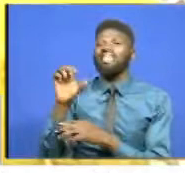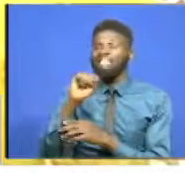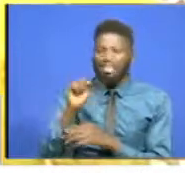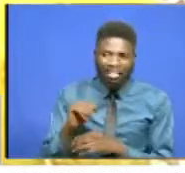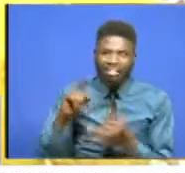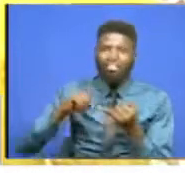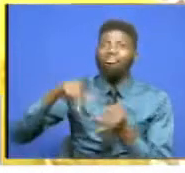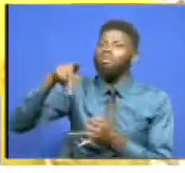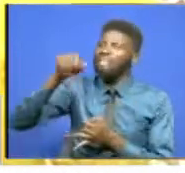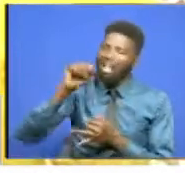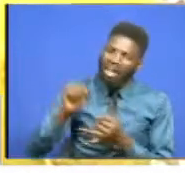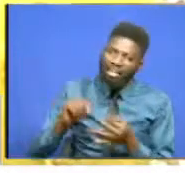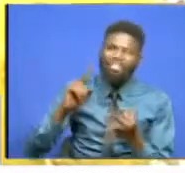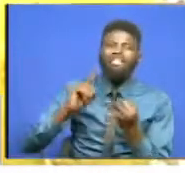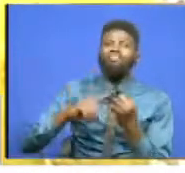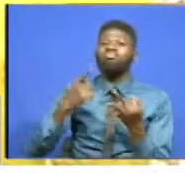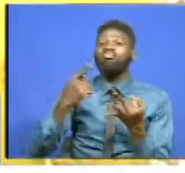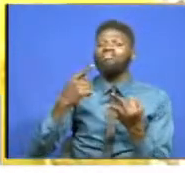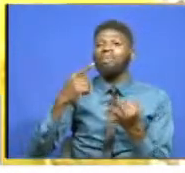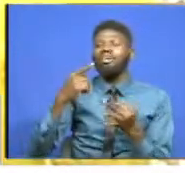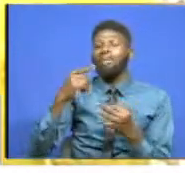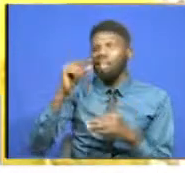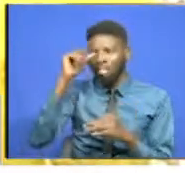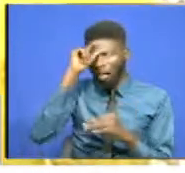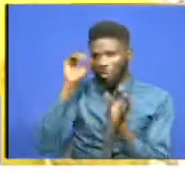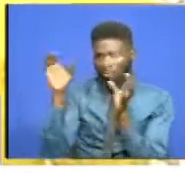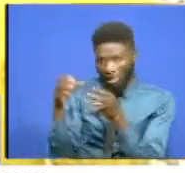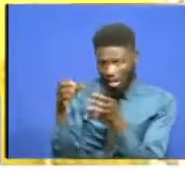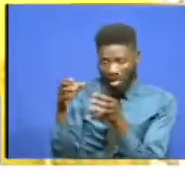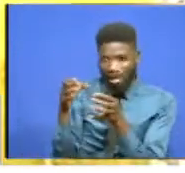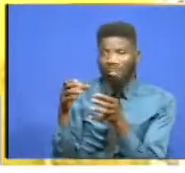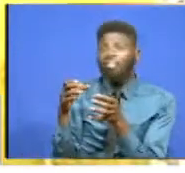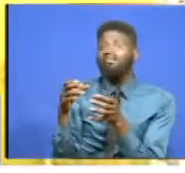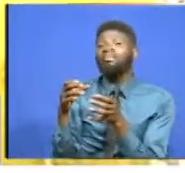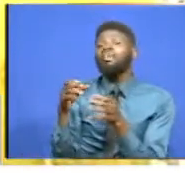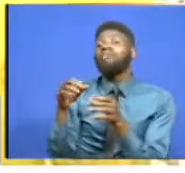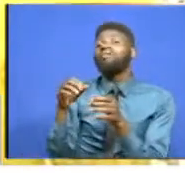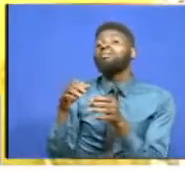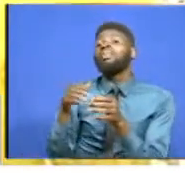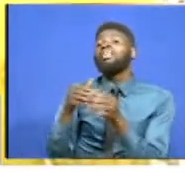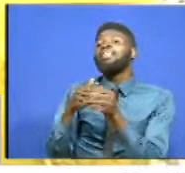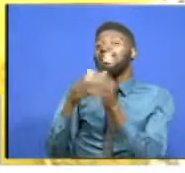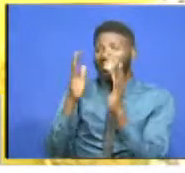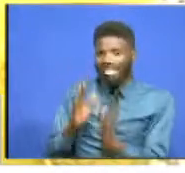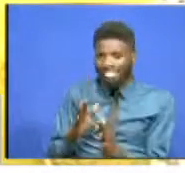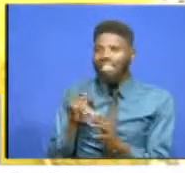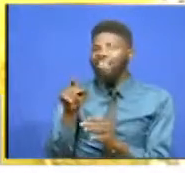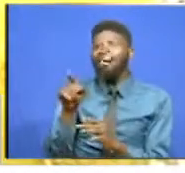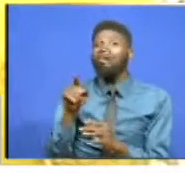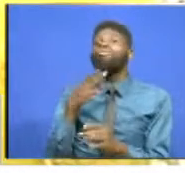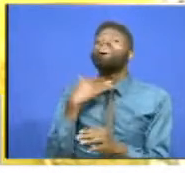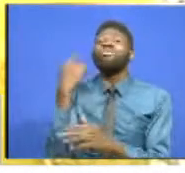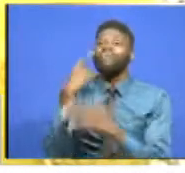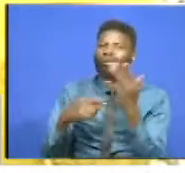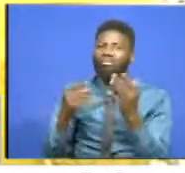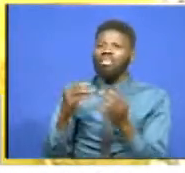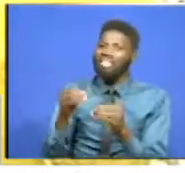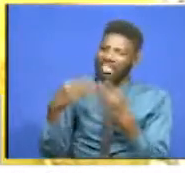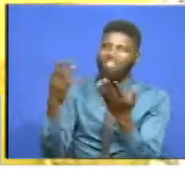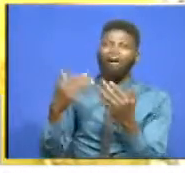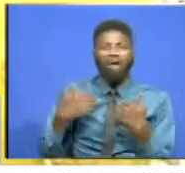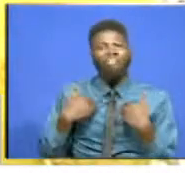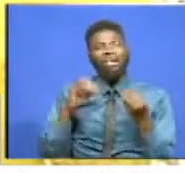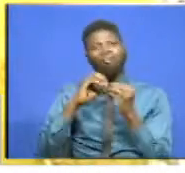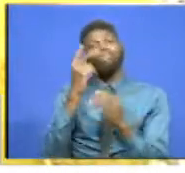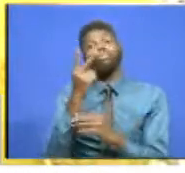of chairman, in terms of resources. This is what we want to apportion to you, because you are a significant party. You are number two. You are so many people following you.